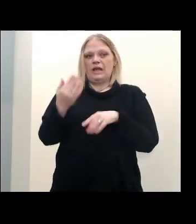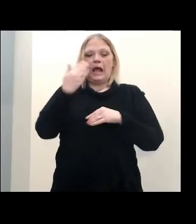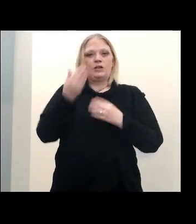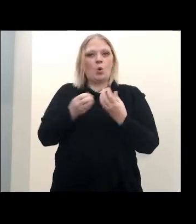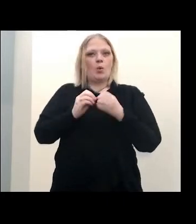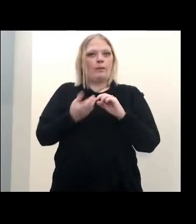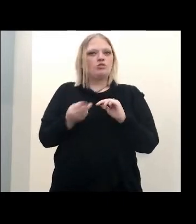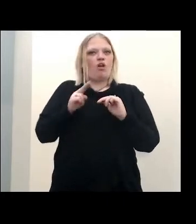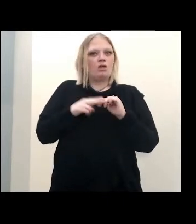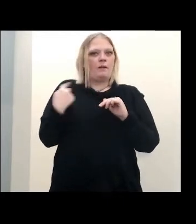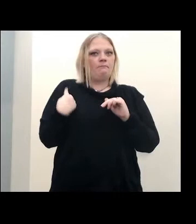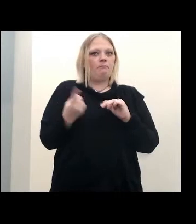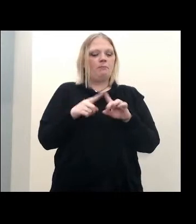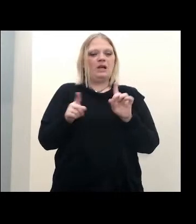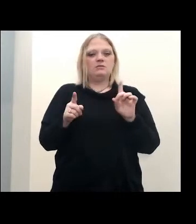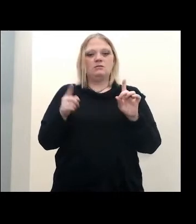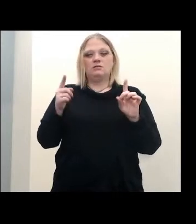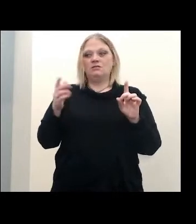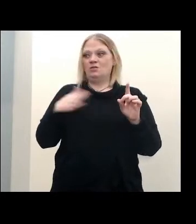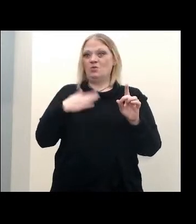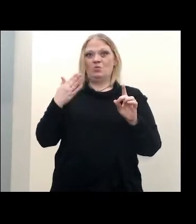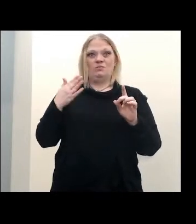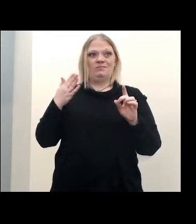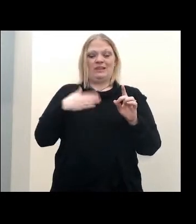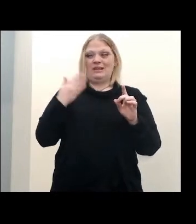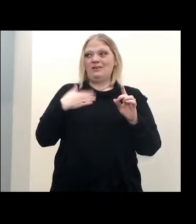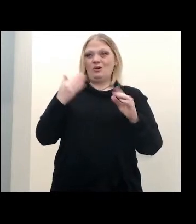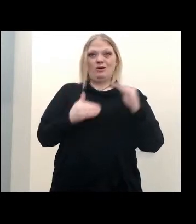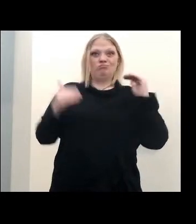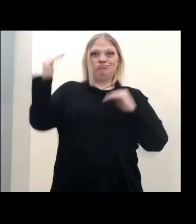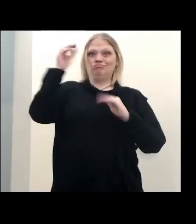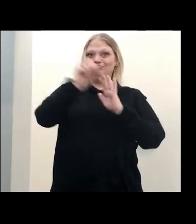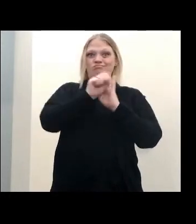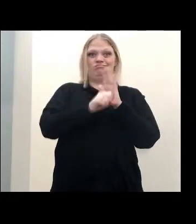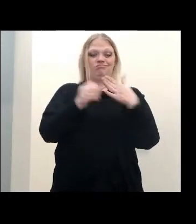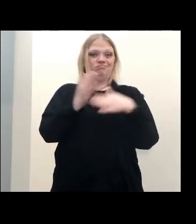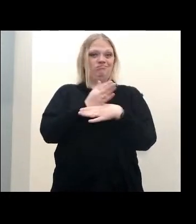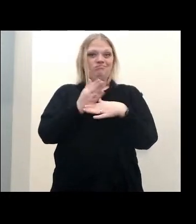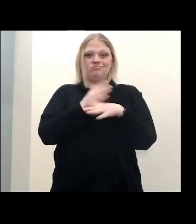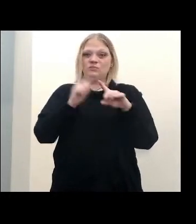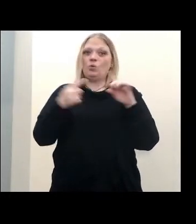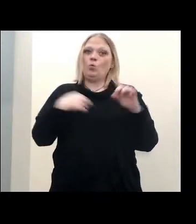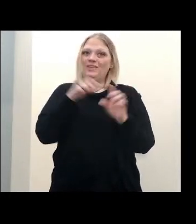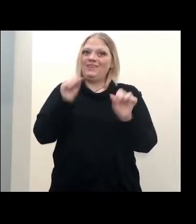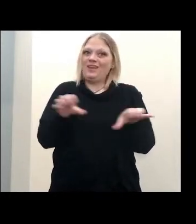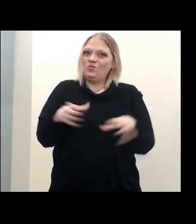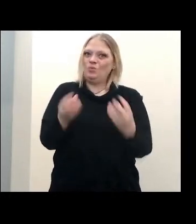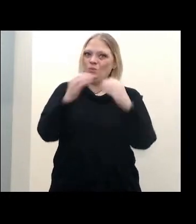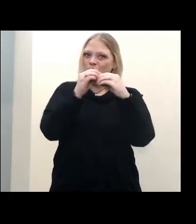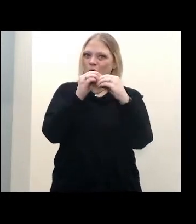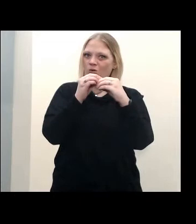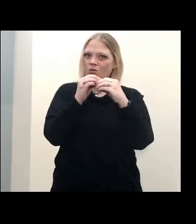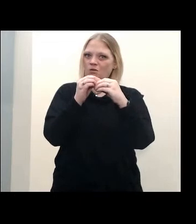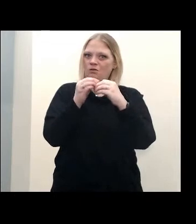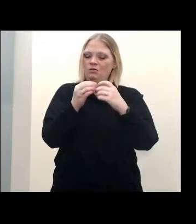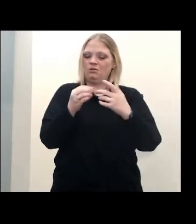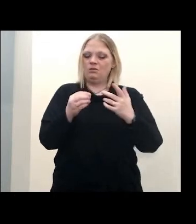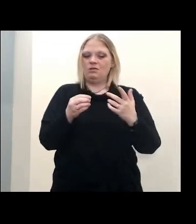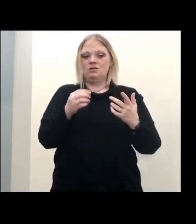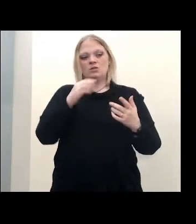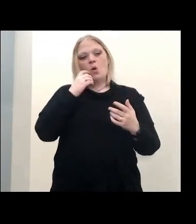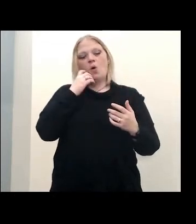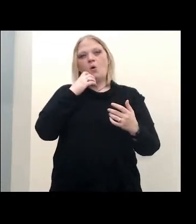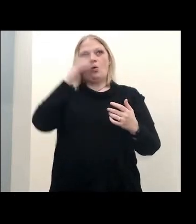since then. I'm happy we're above the state and national averages, but I know we can do more. And that's why we are going to, if